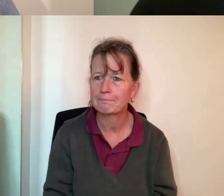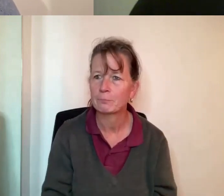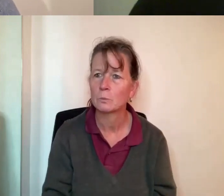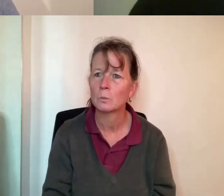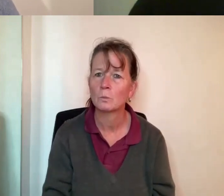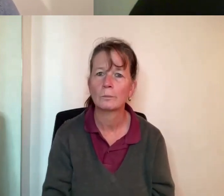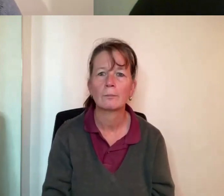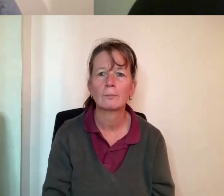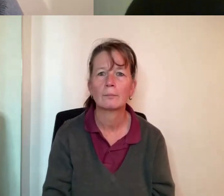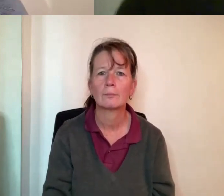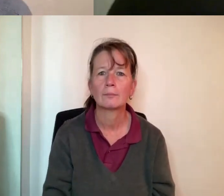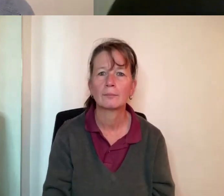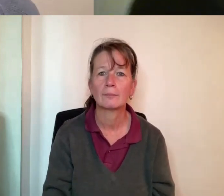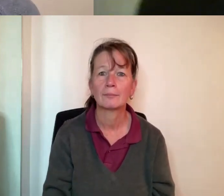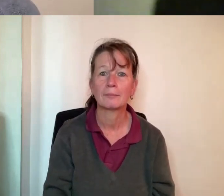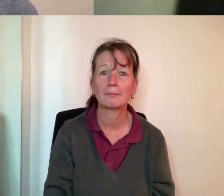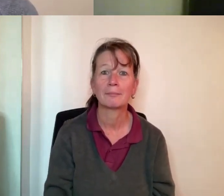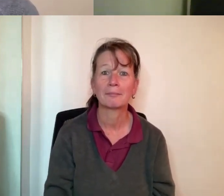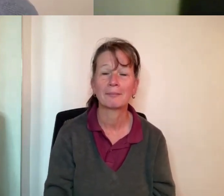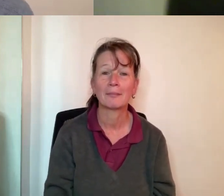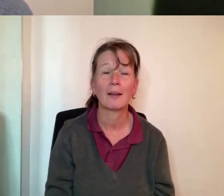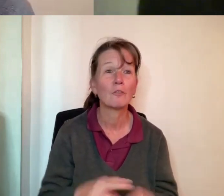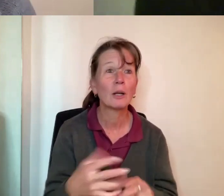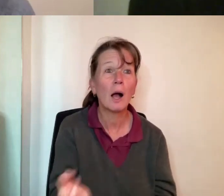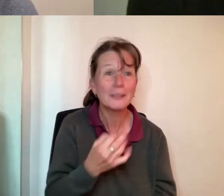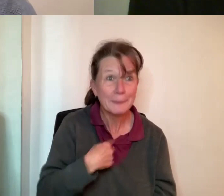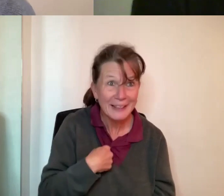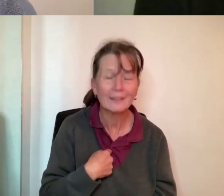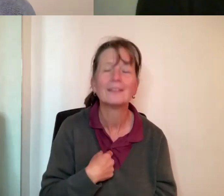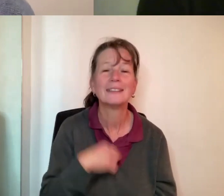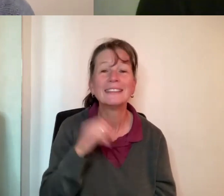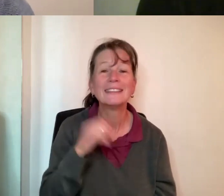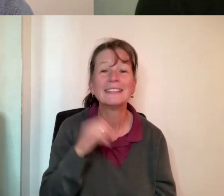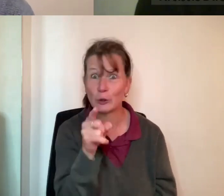That's a question to me, is it, Victoria? Yeah, that's a question to you, Freddie. Sorry. No, don't